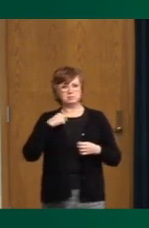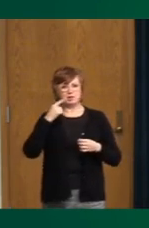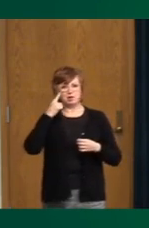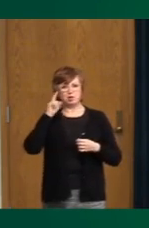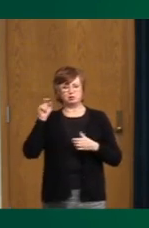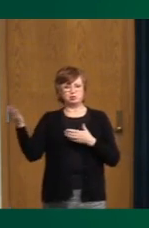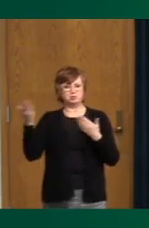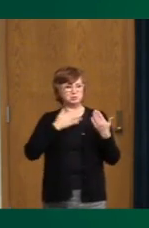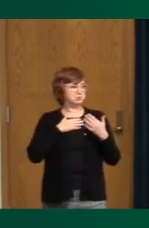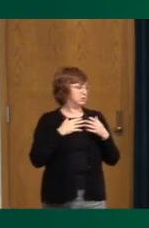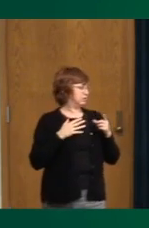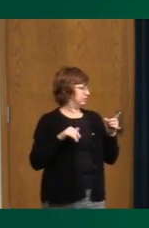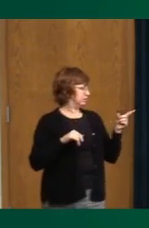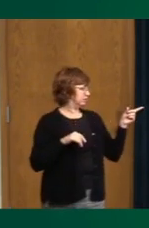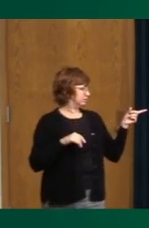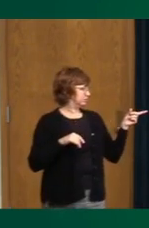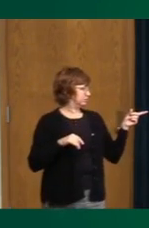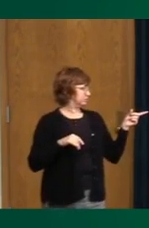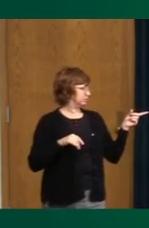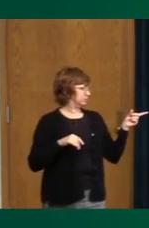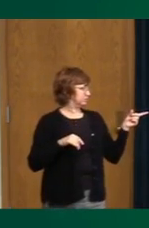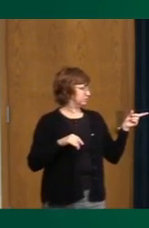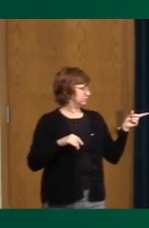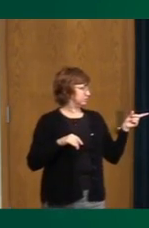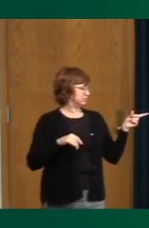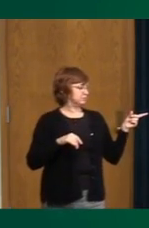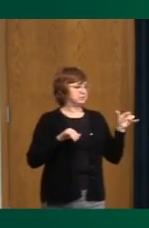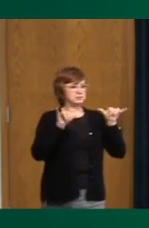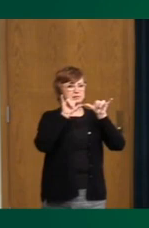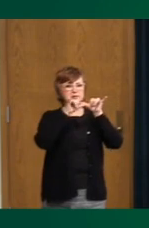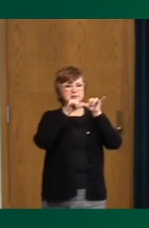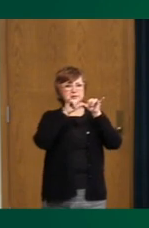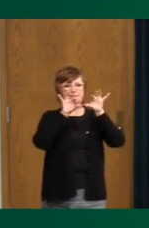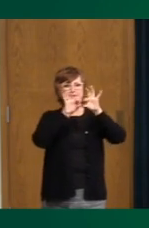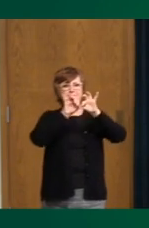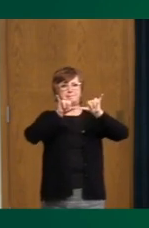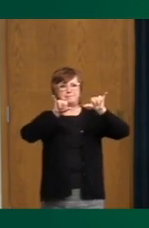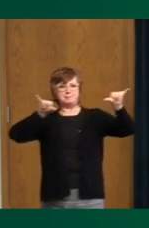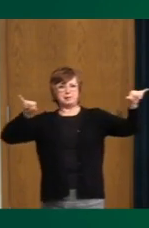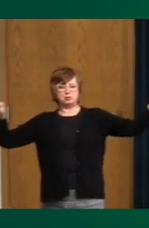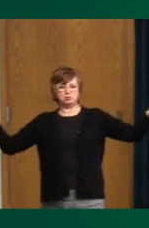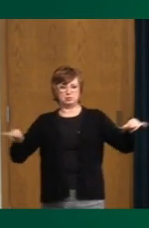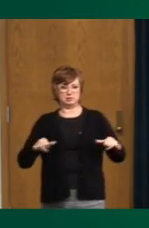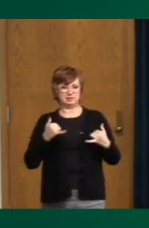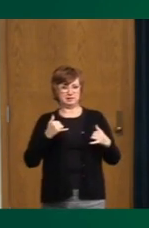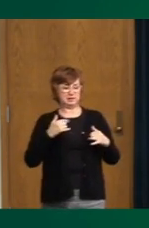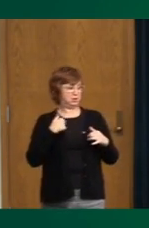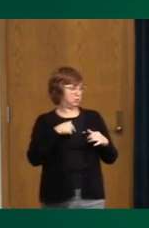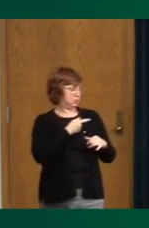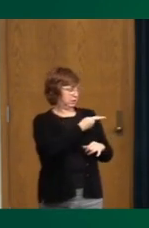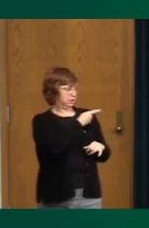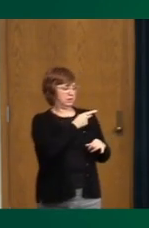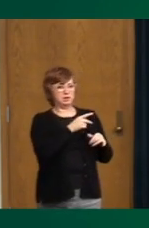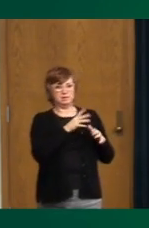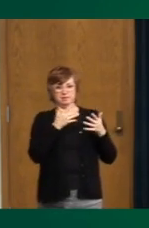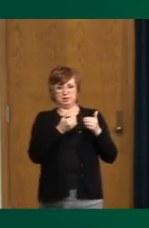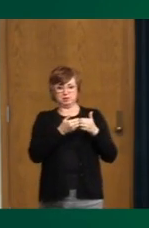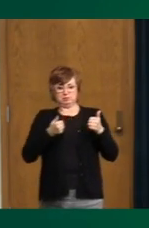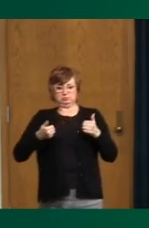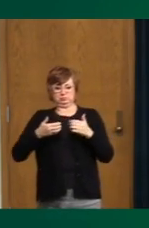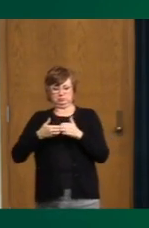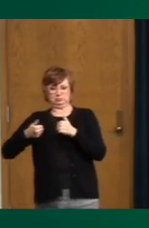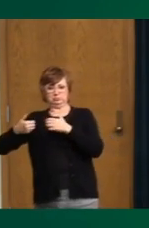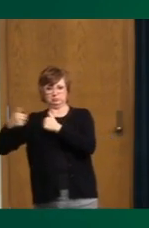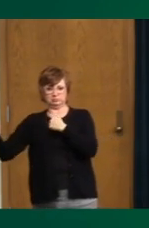better of that, and I brought my tape. And as you know, we've moved further apart. It's more than 2 meters now, not just 2 meters. And I think that's